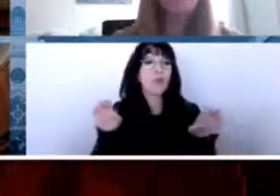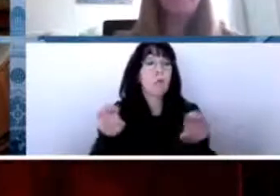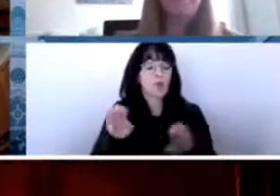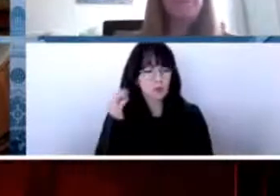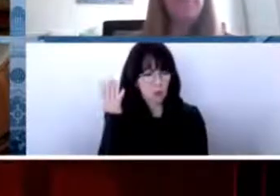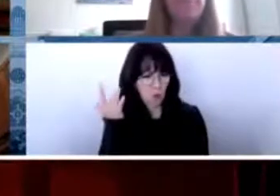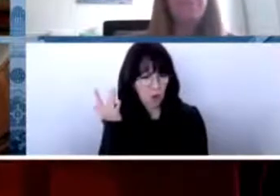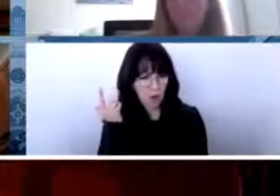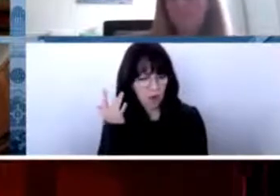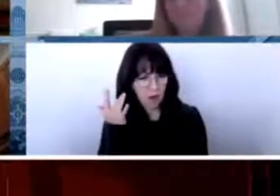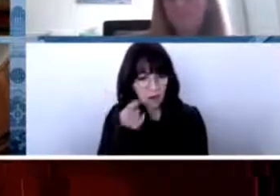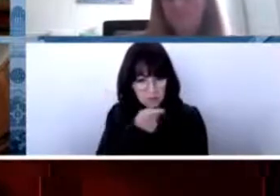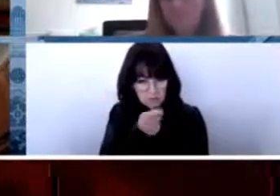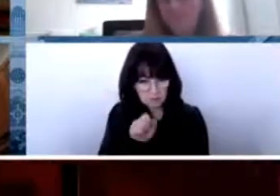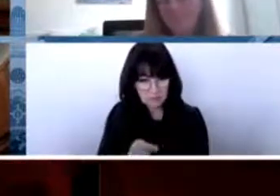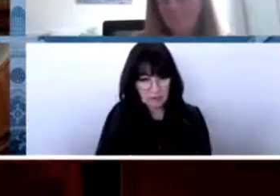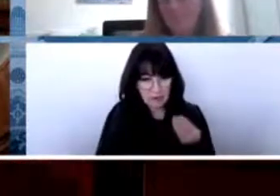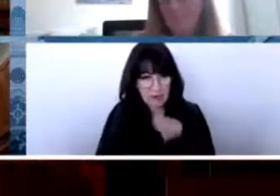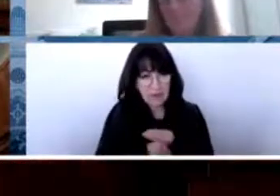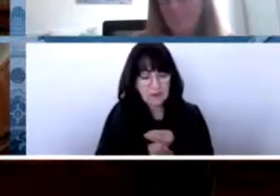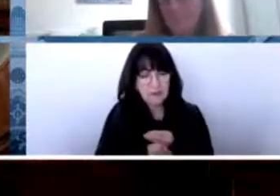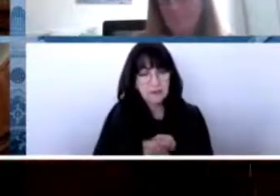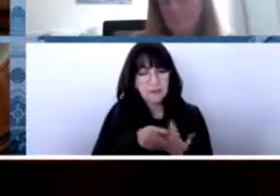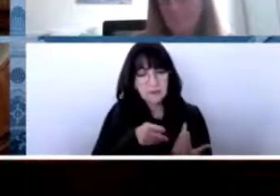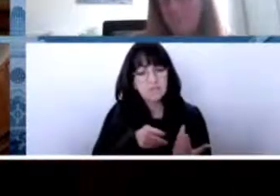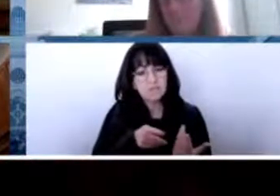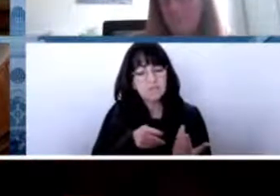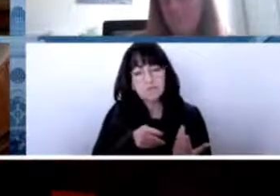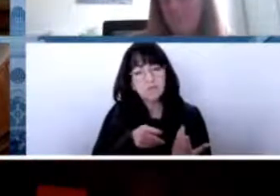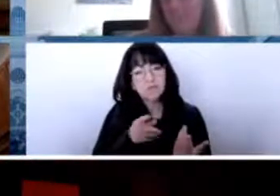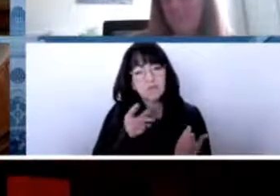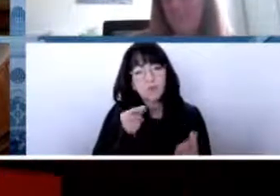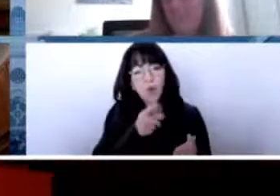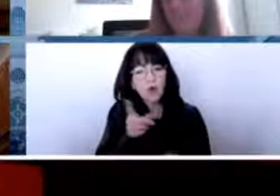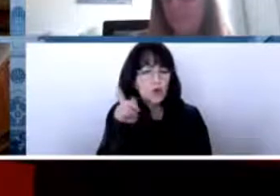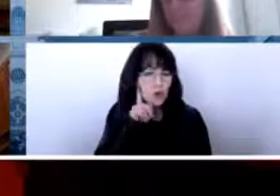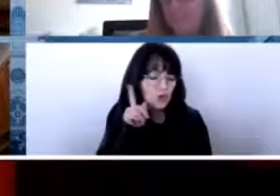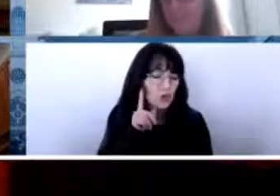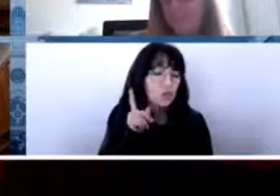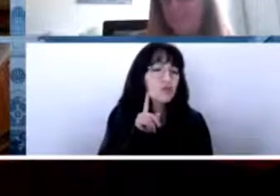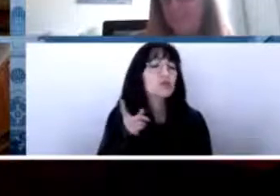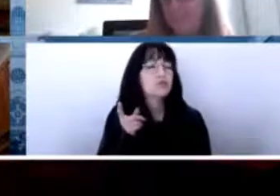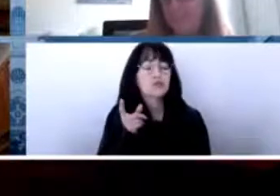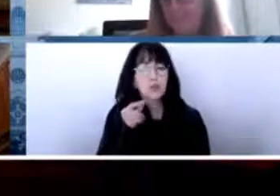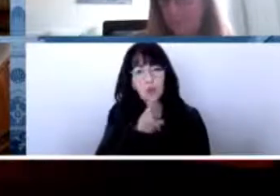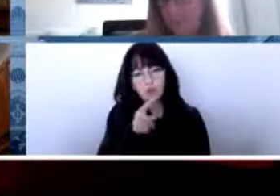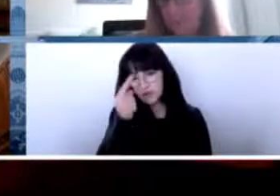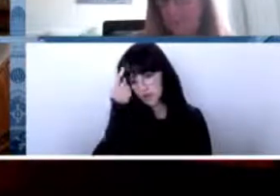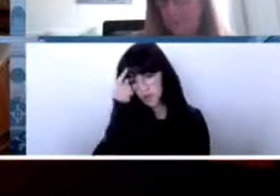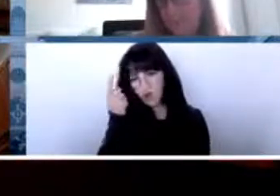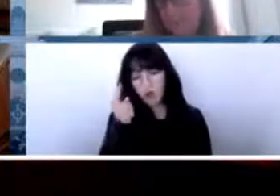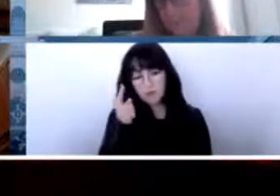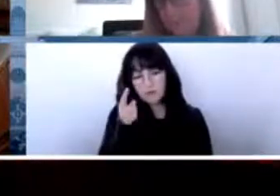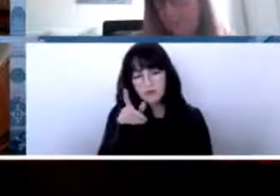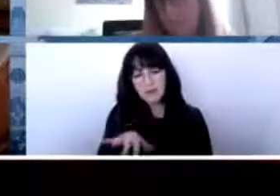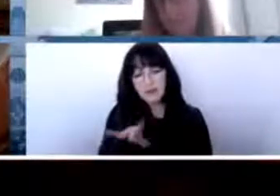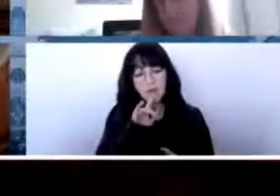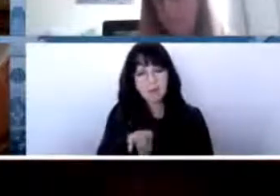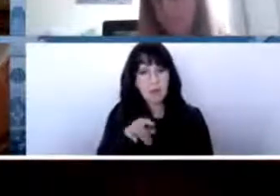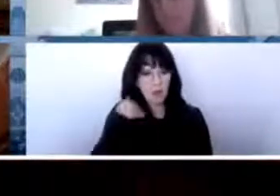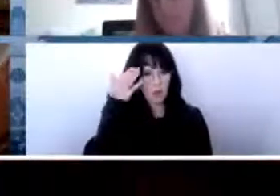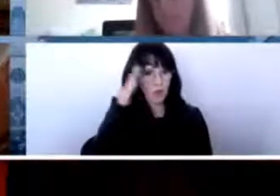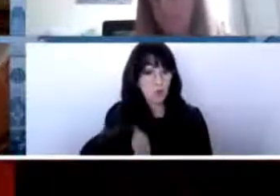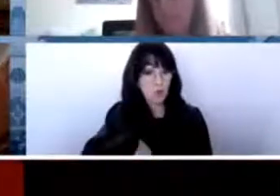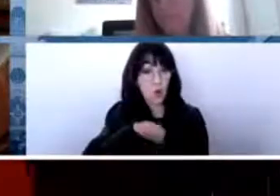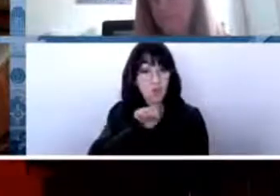have anything to add on the response from yesterday or what you heard or, what your thoughts on the response were? Sussex, I know we were hit